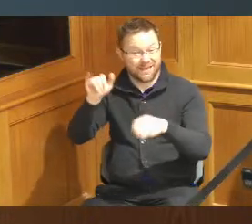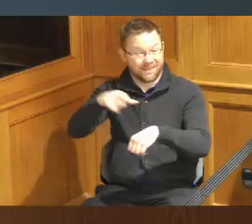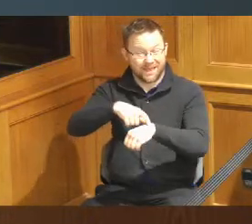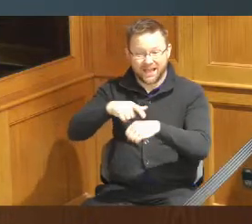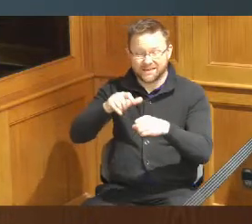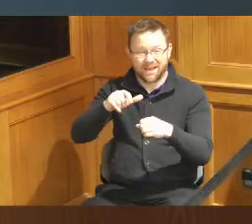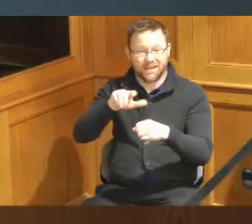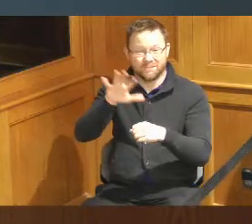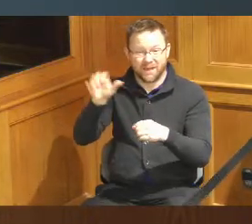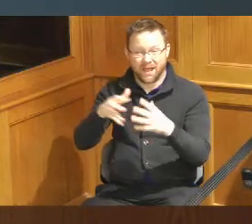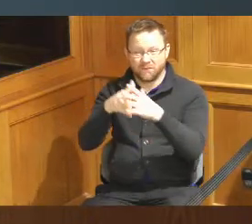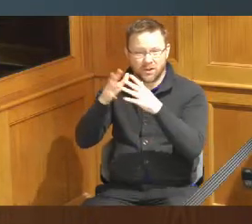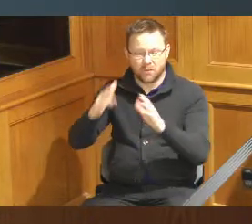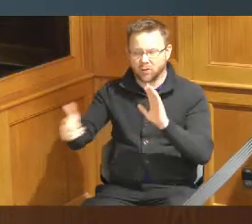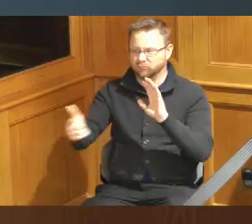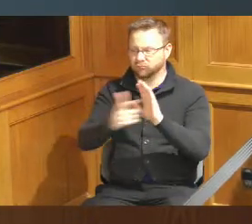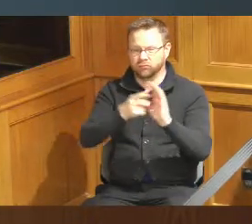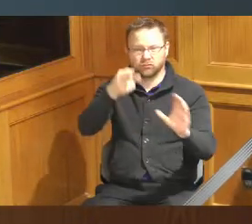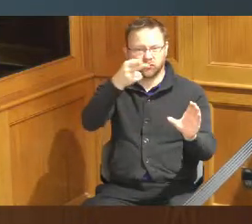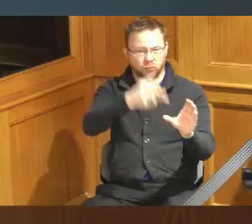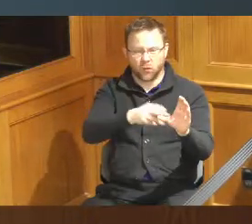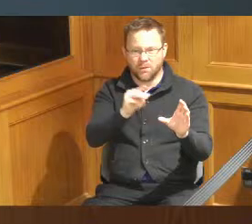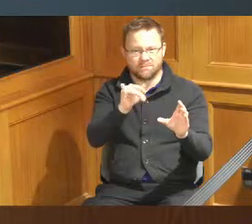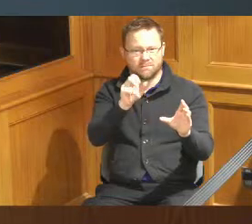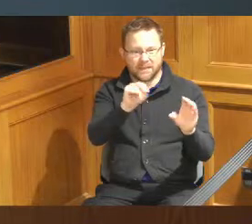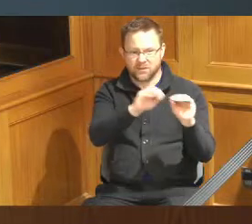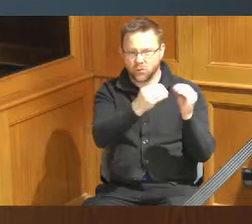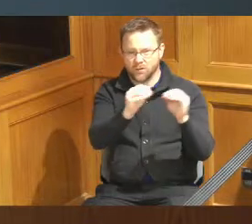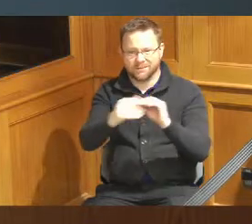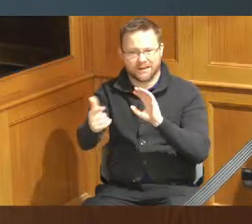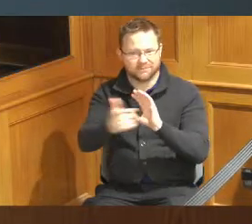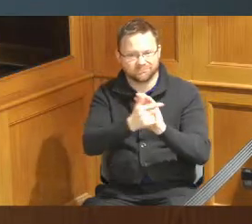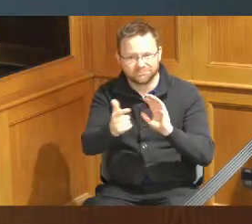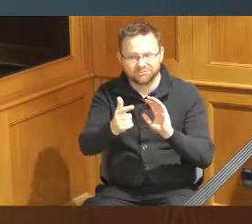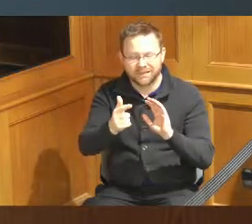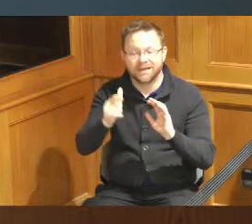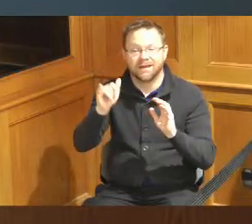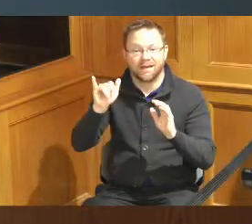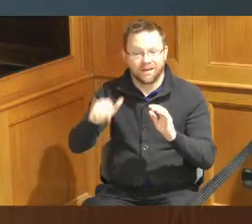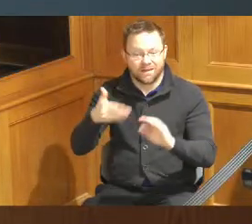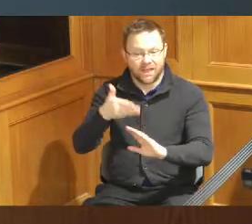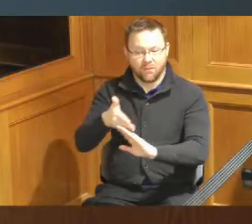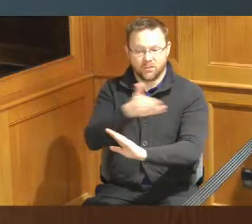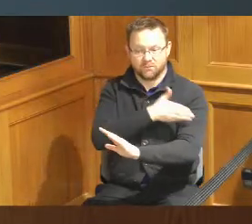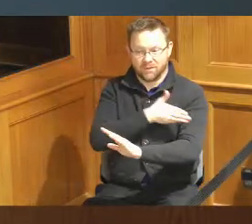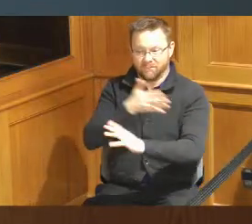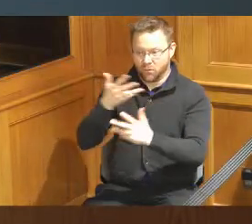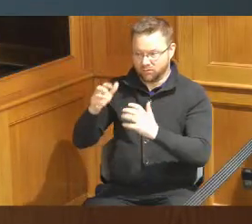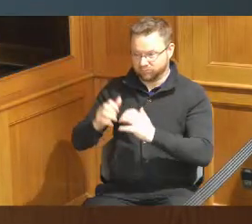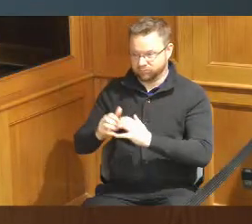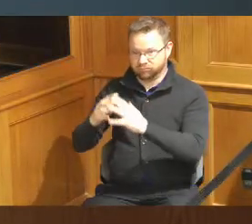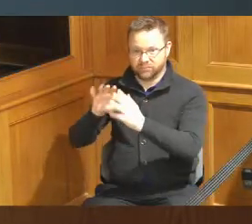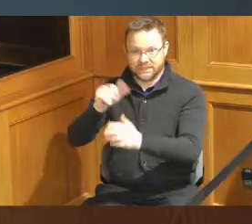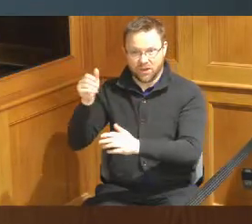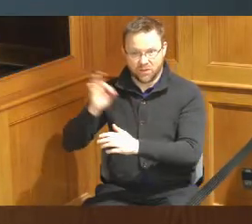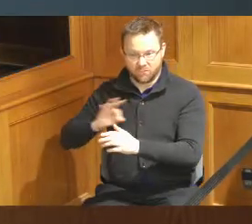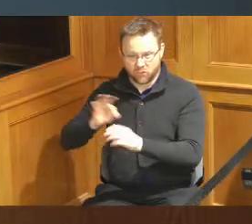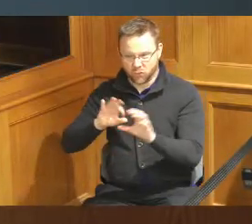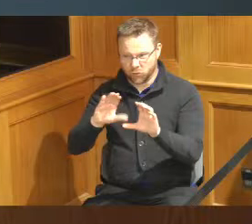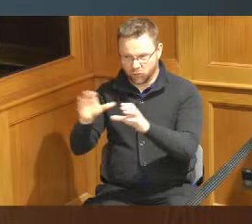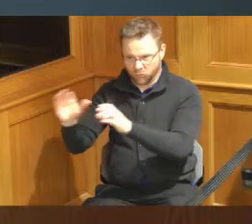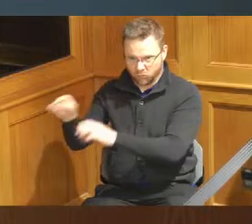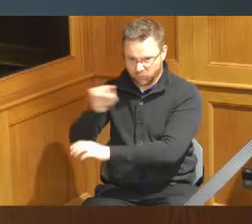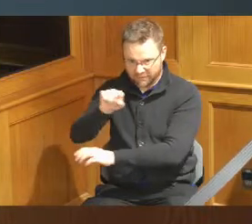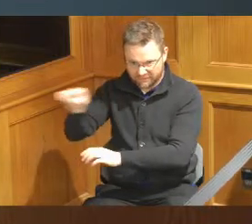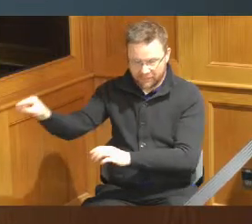were prevented from joining existing Masonic organizations prior to the creation of the other fraternal